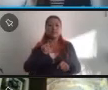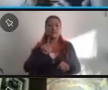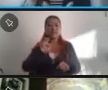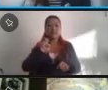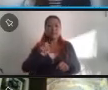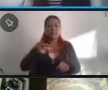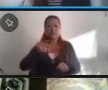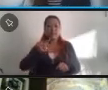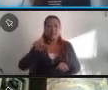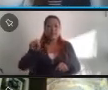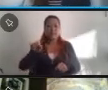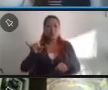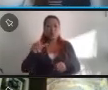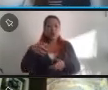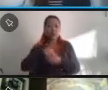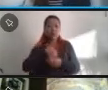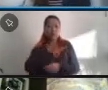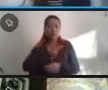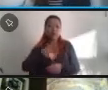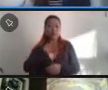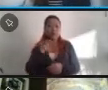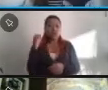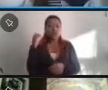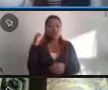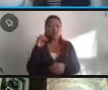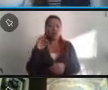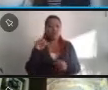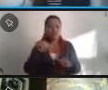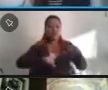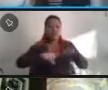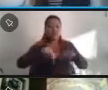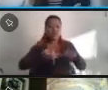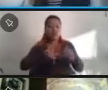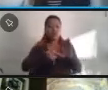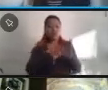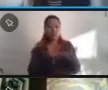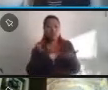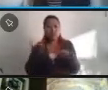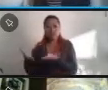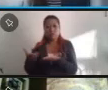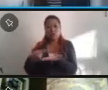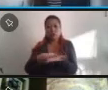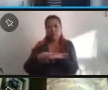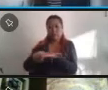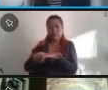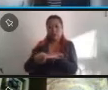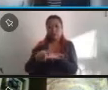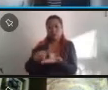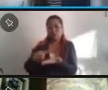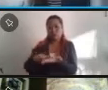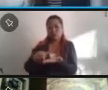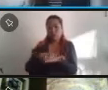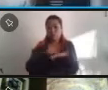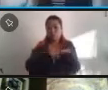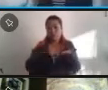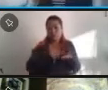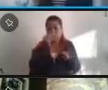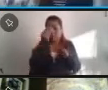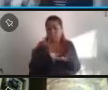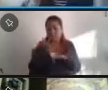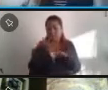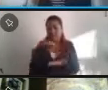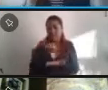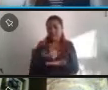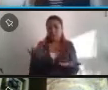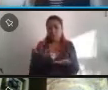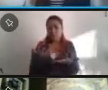he brings his chief scientist role to the board, to those conversations to talk about what the research can tell us about the evidence base. But